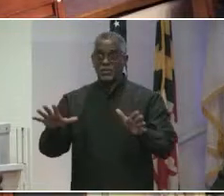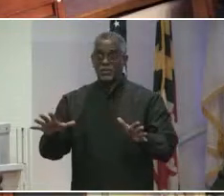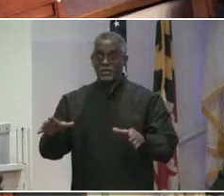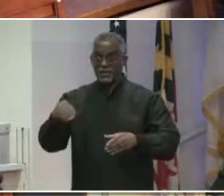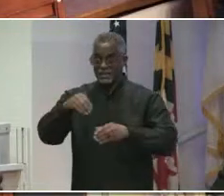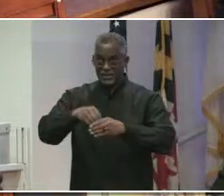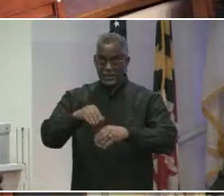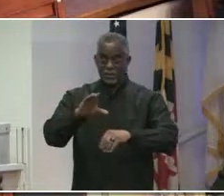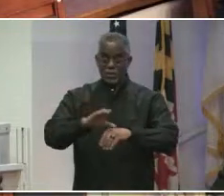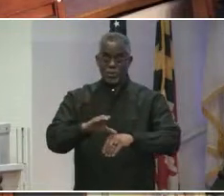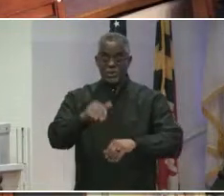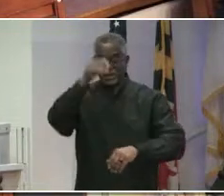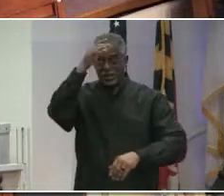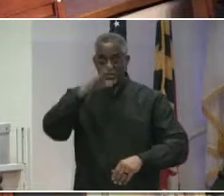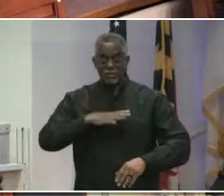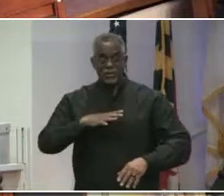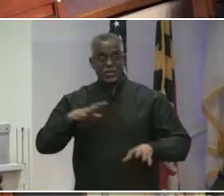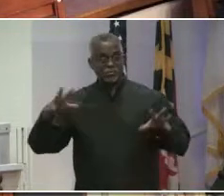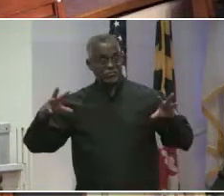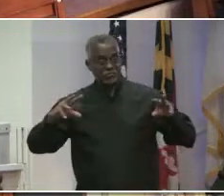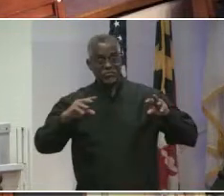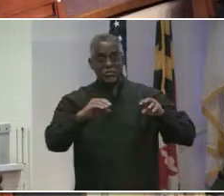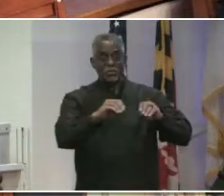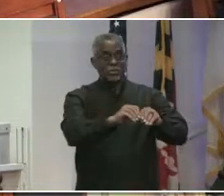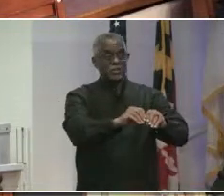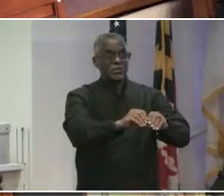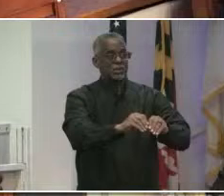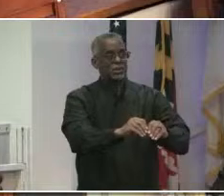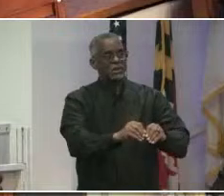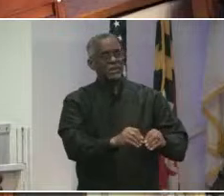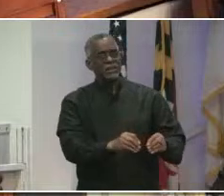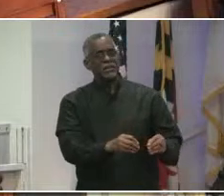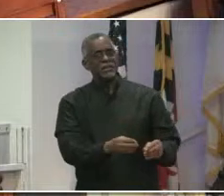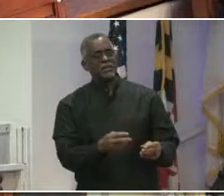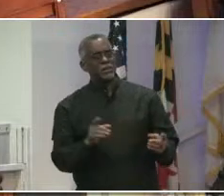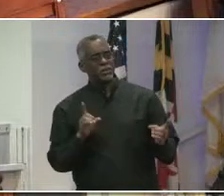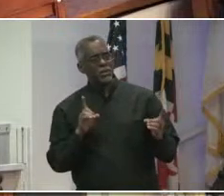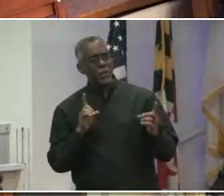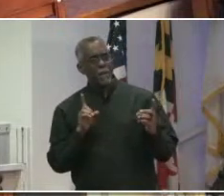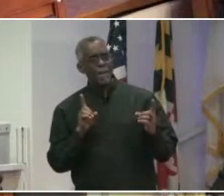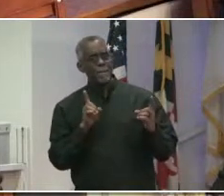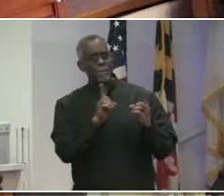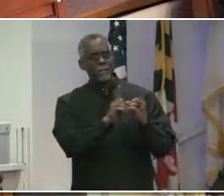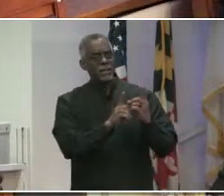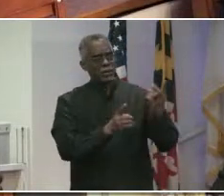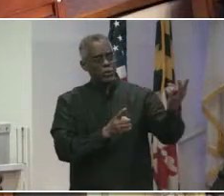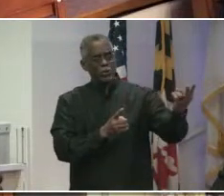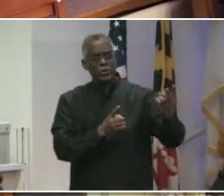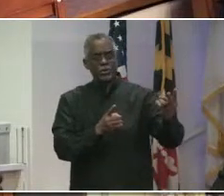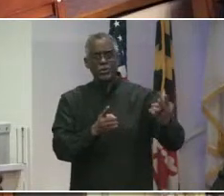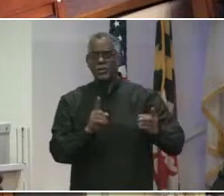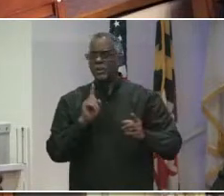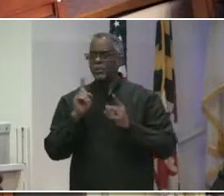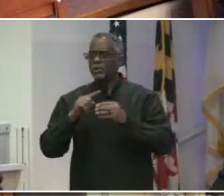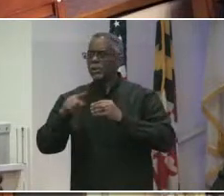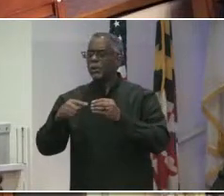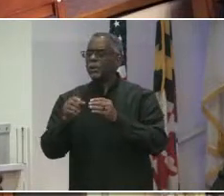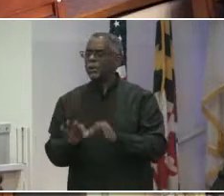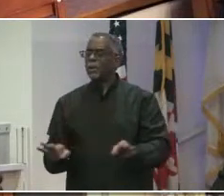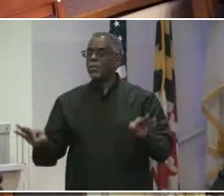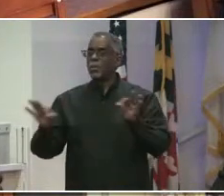will be out there. But you can still sign up, but meet with these two. They want to talk to you about the importance of trying to be here on